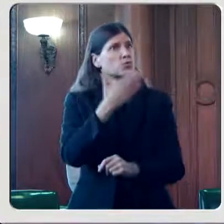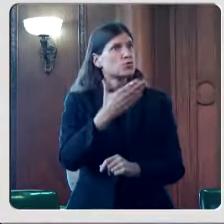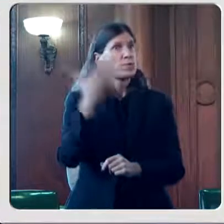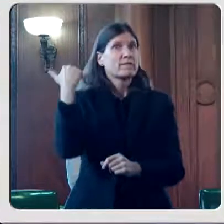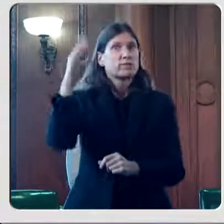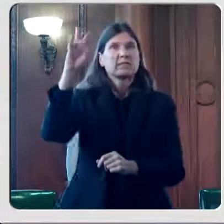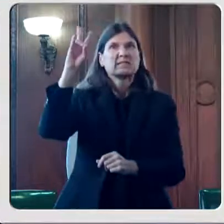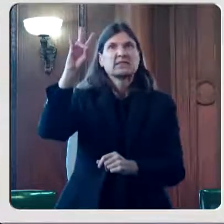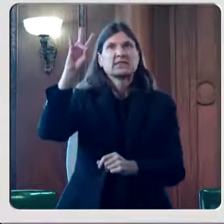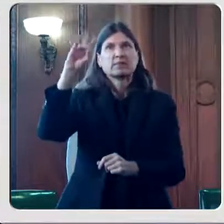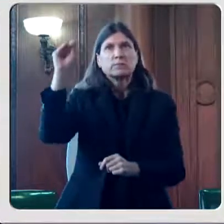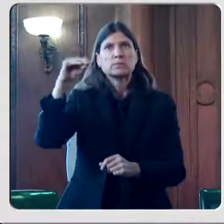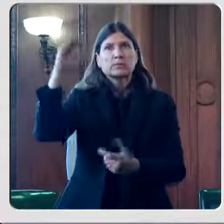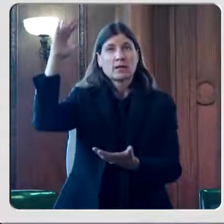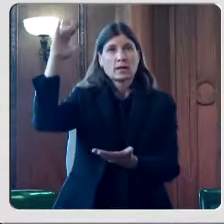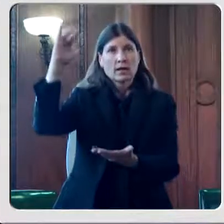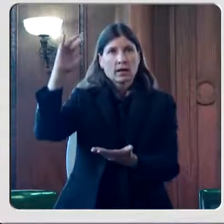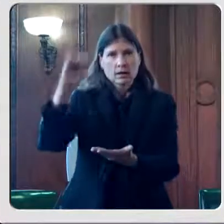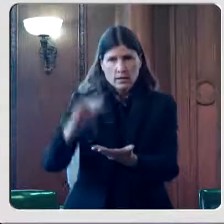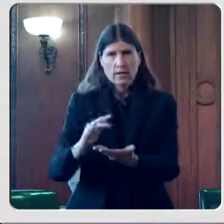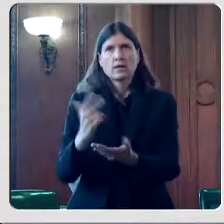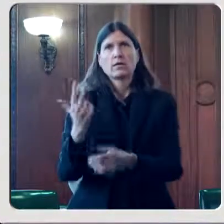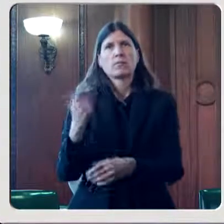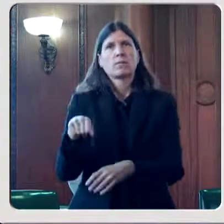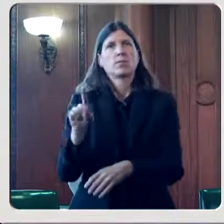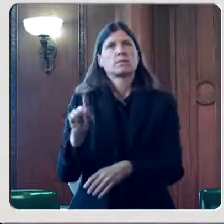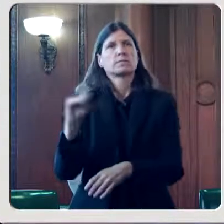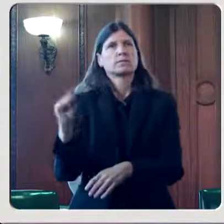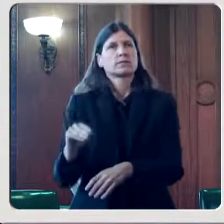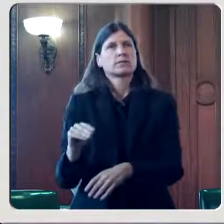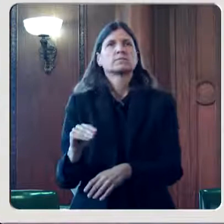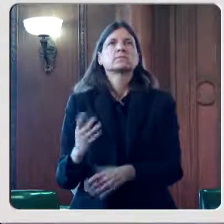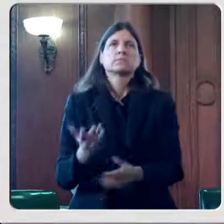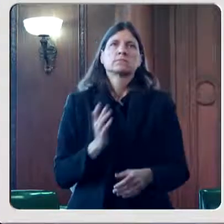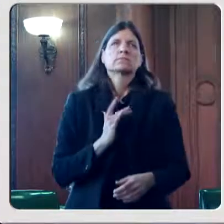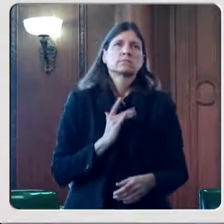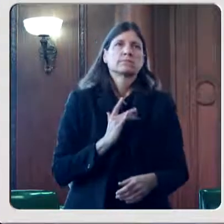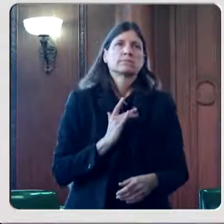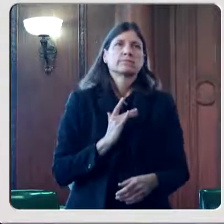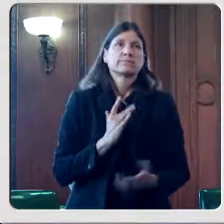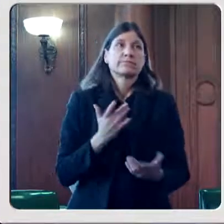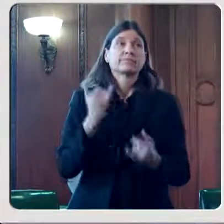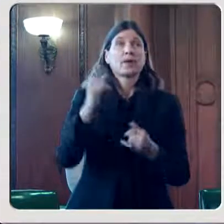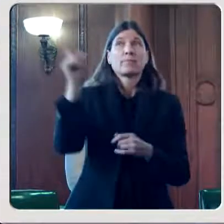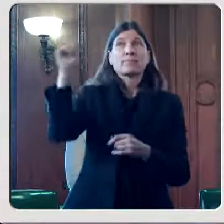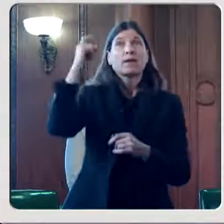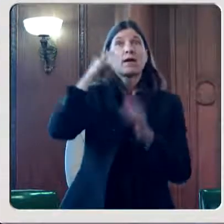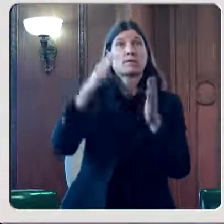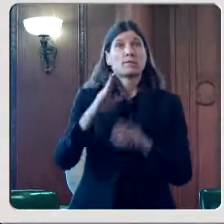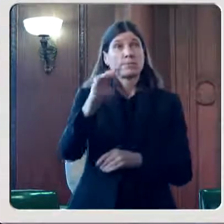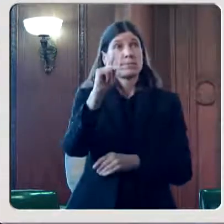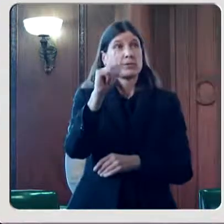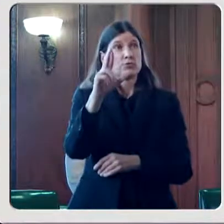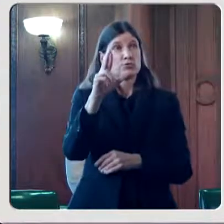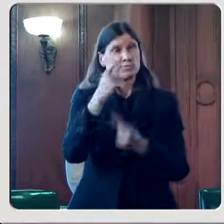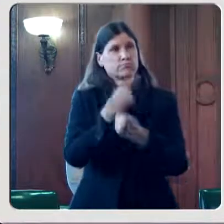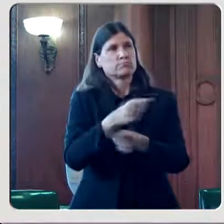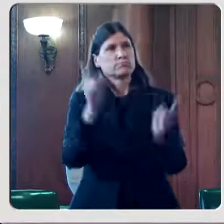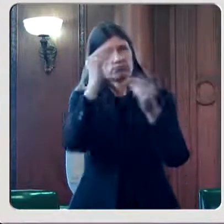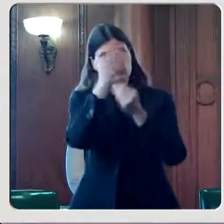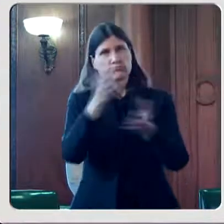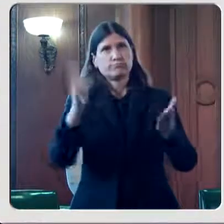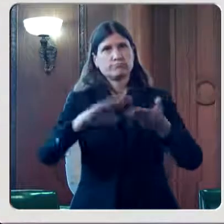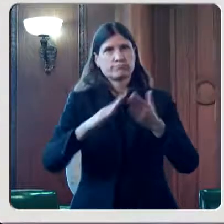And that, I believe, has been what led the governor to relax many of the restrictions last week. Hambden County is